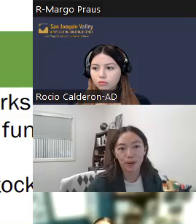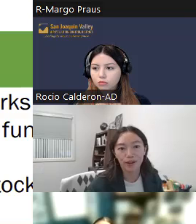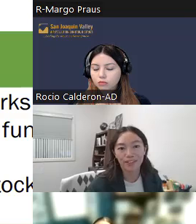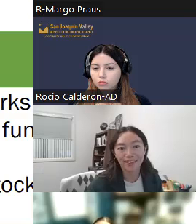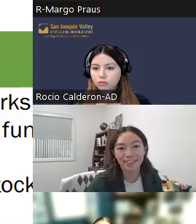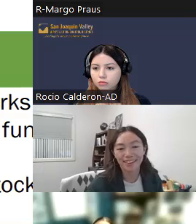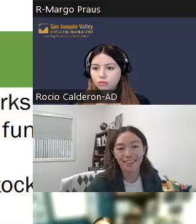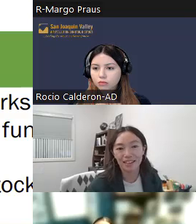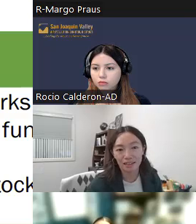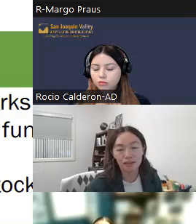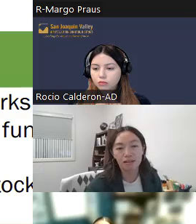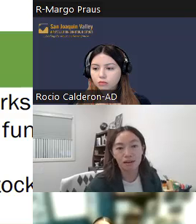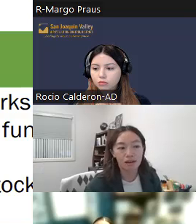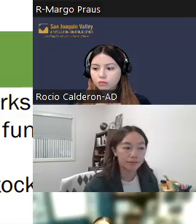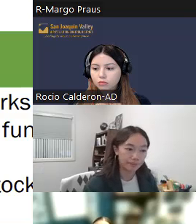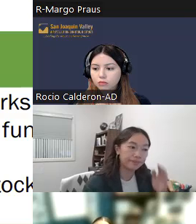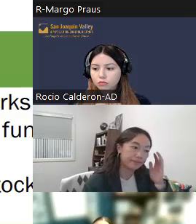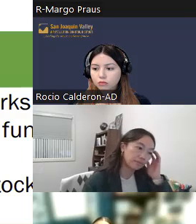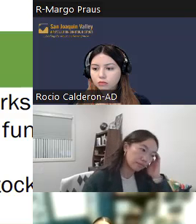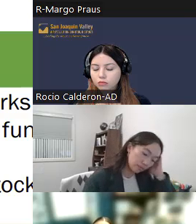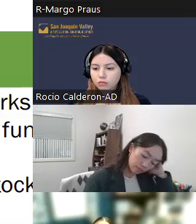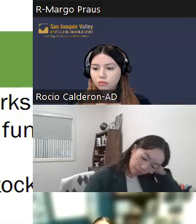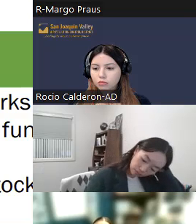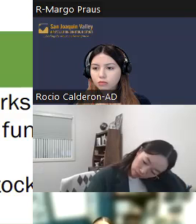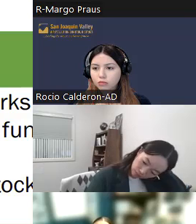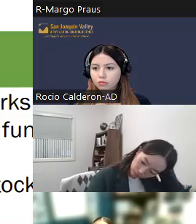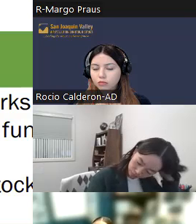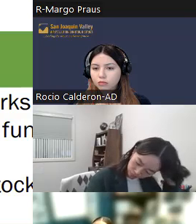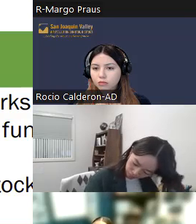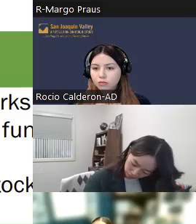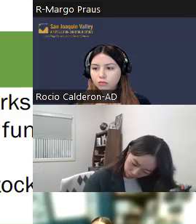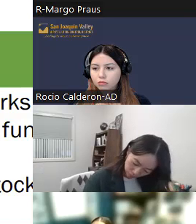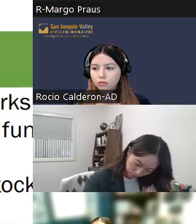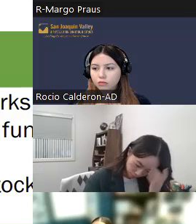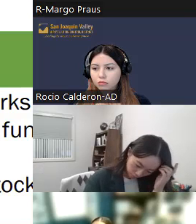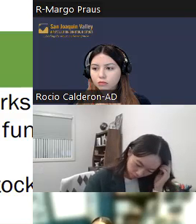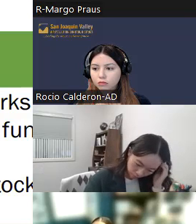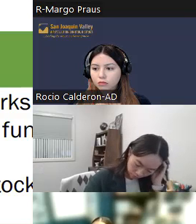Go ahead, Margo. On that one, I was wondering if the other